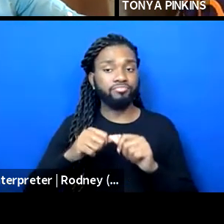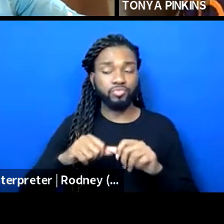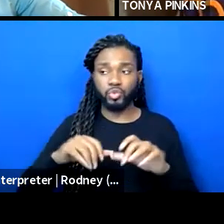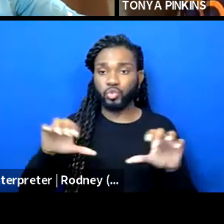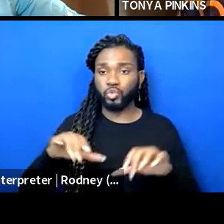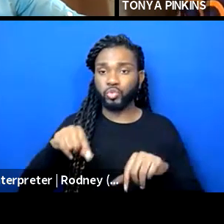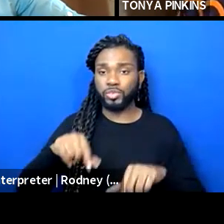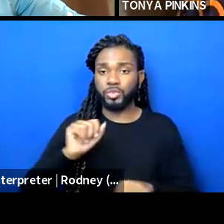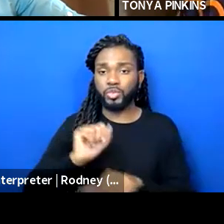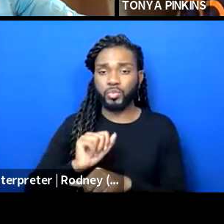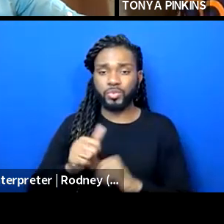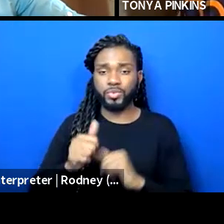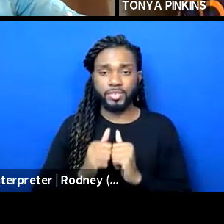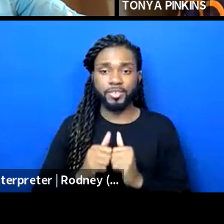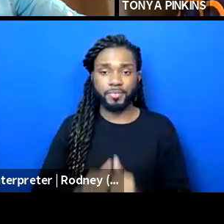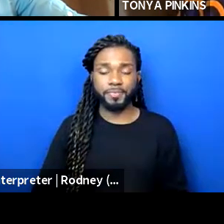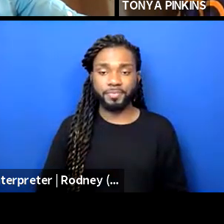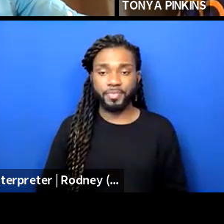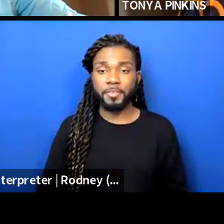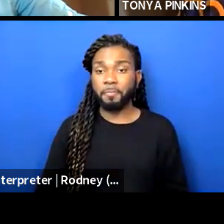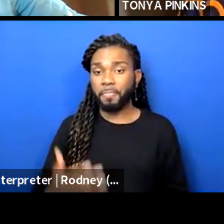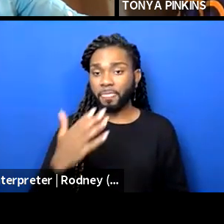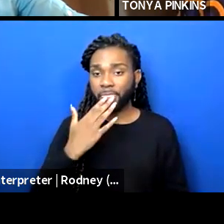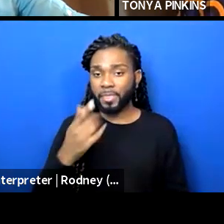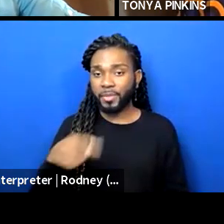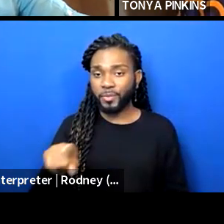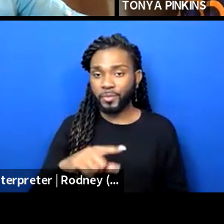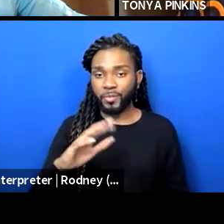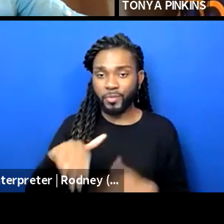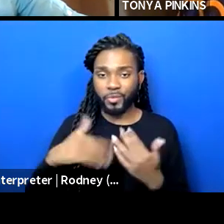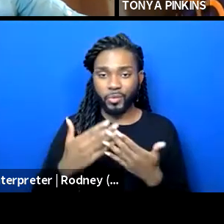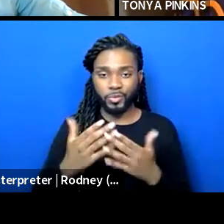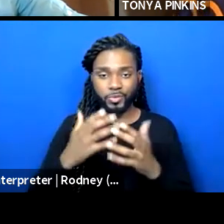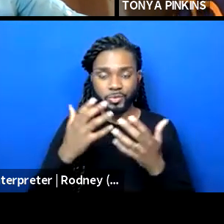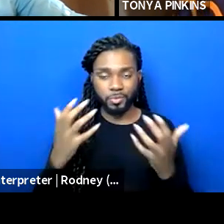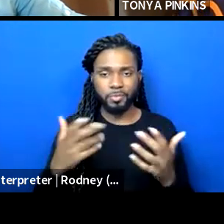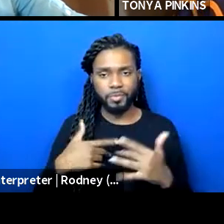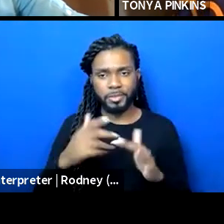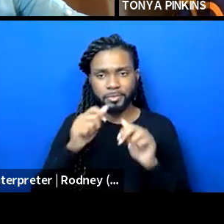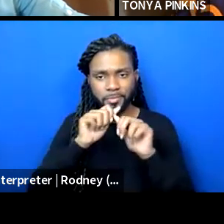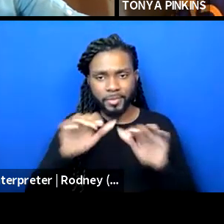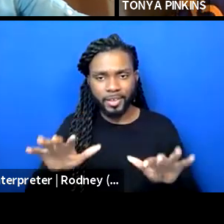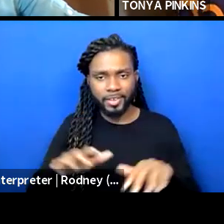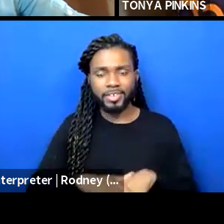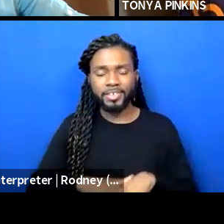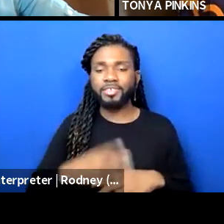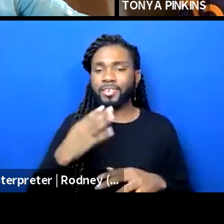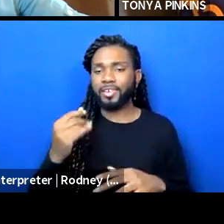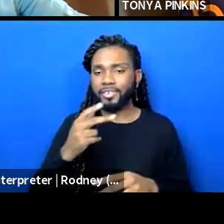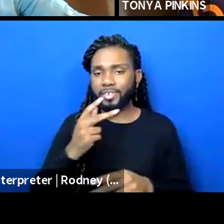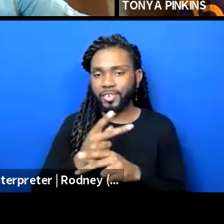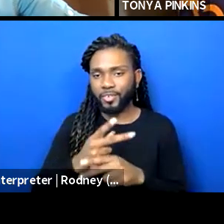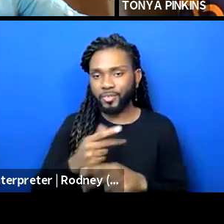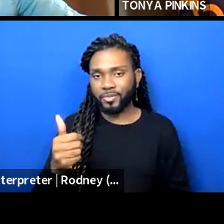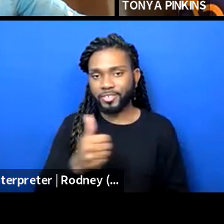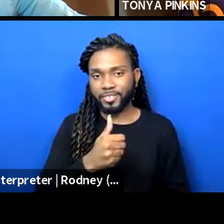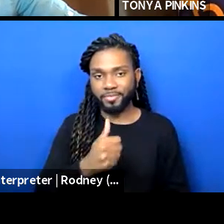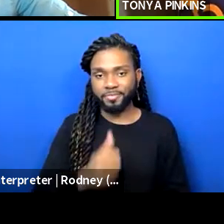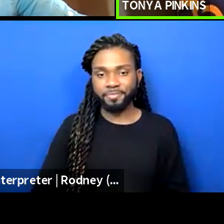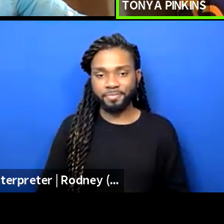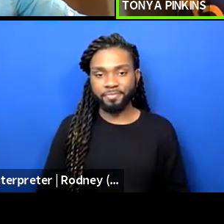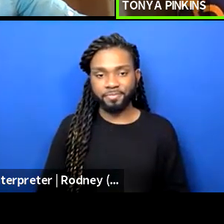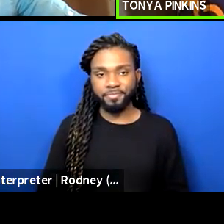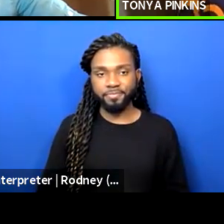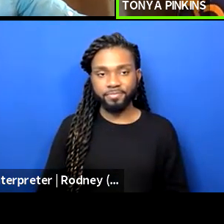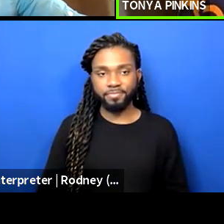work together. So thank you all so much. Be blessed and, you know, take really good care of yourselves.